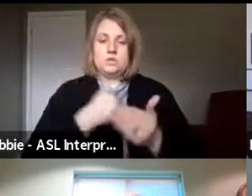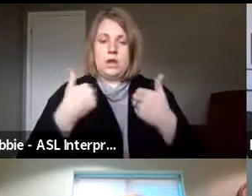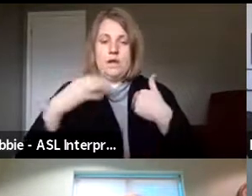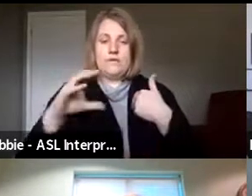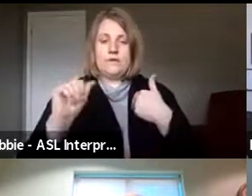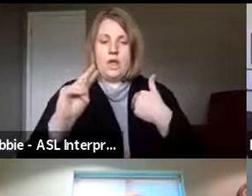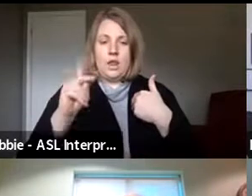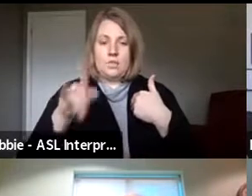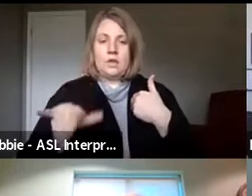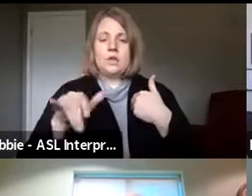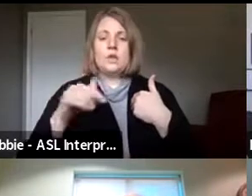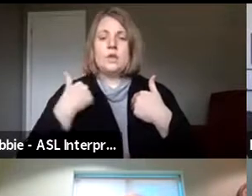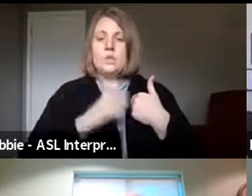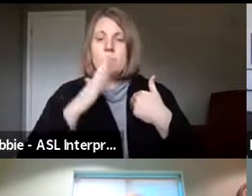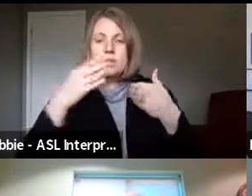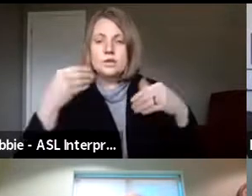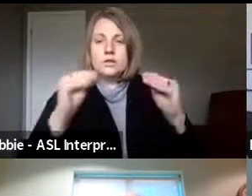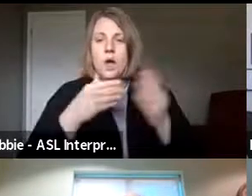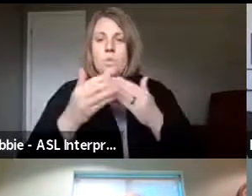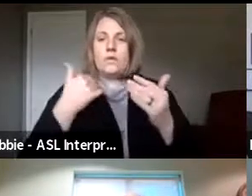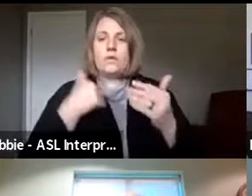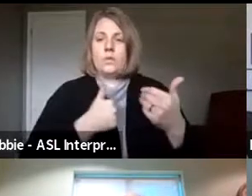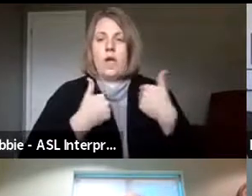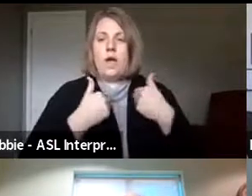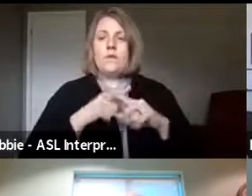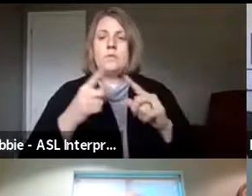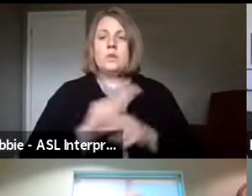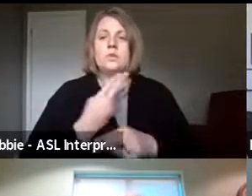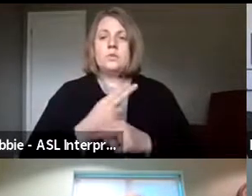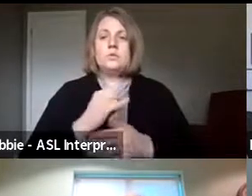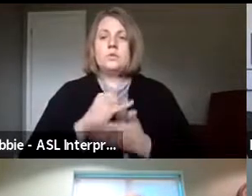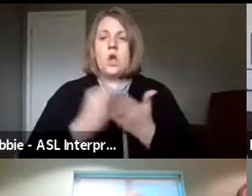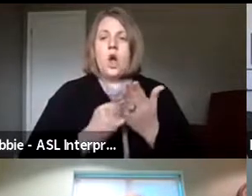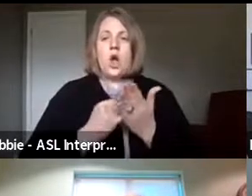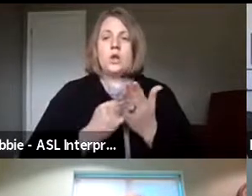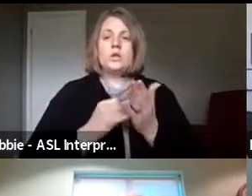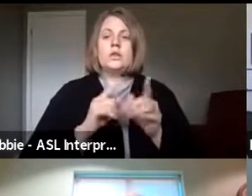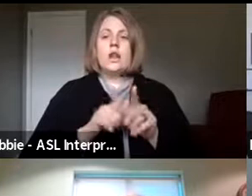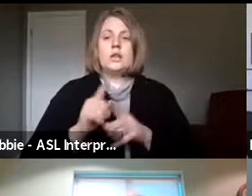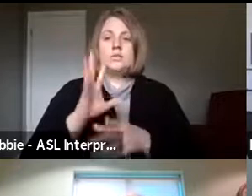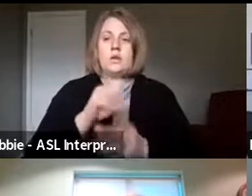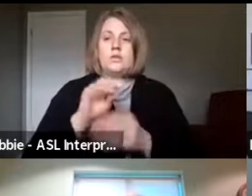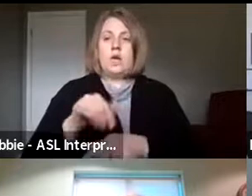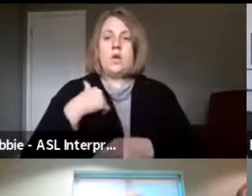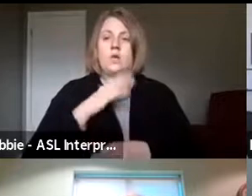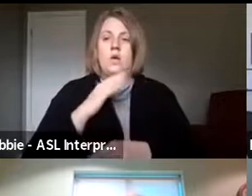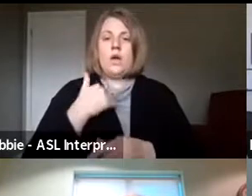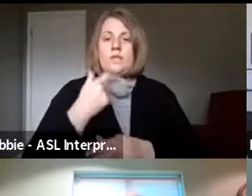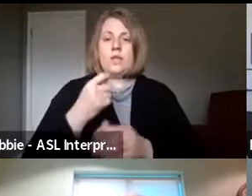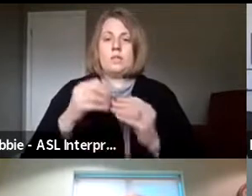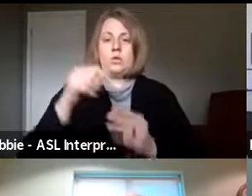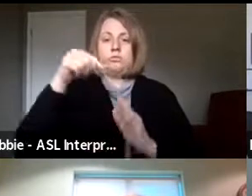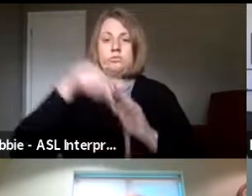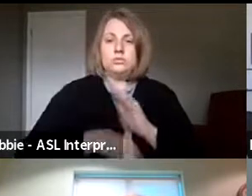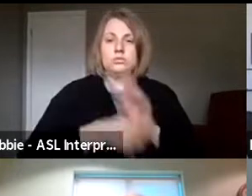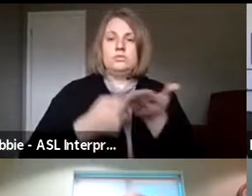We will sell whatever we have, but we use the art techniques as part of it. So we're going to get a little bit further into that